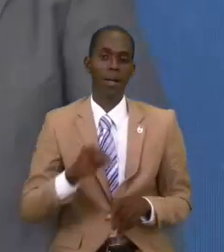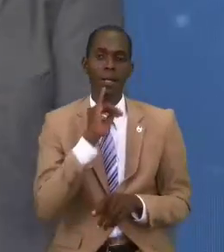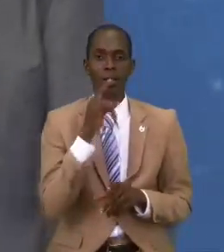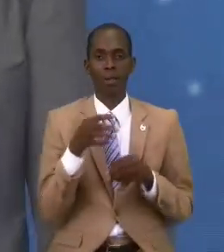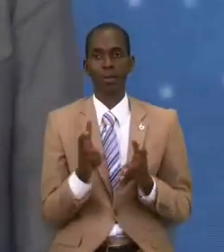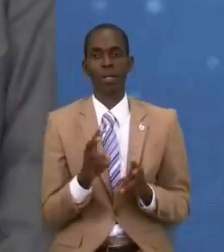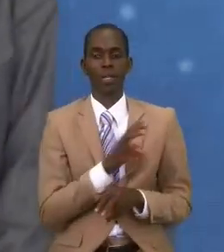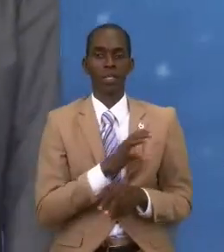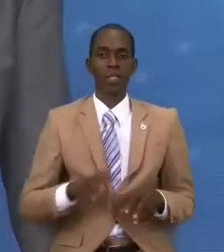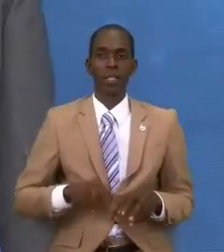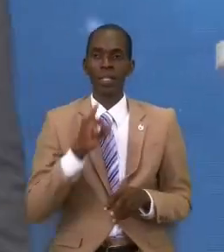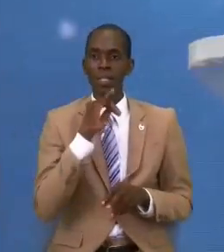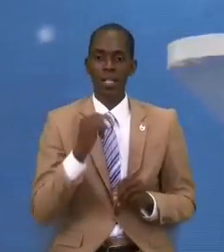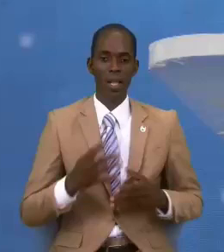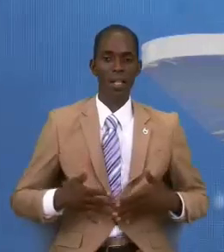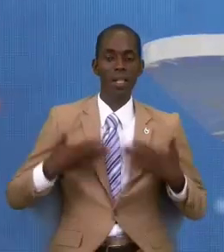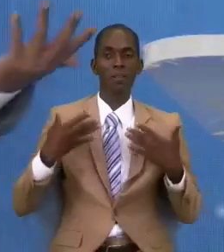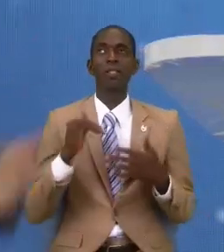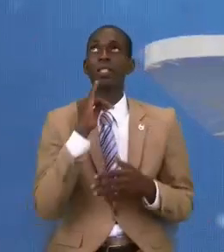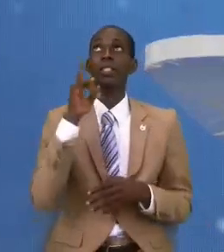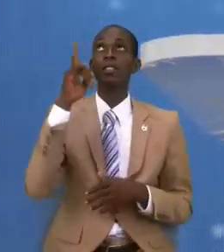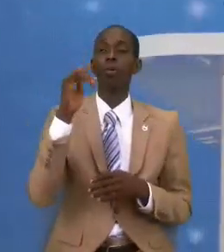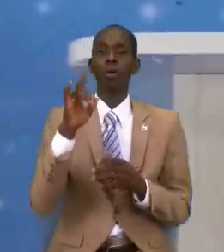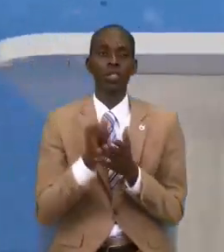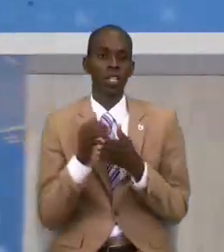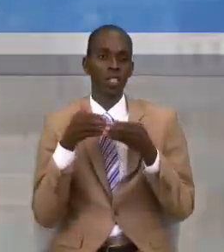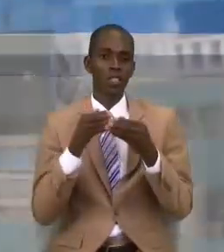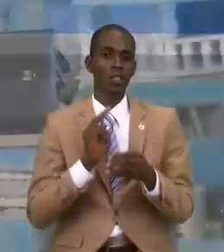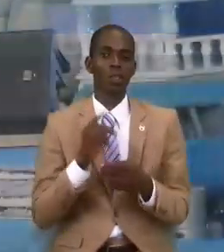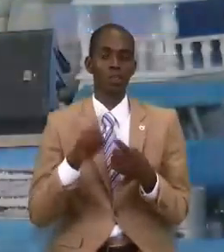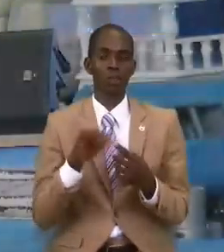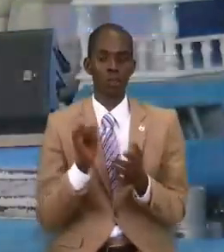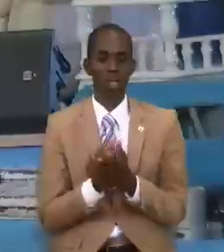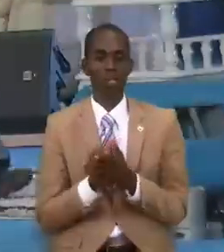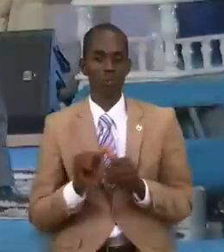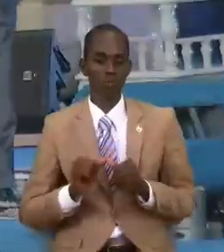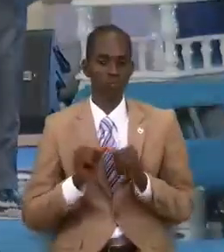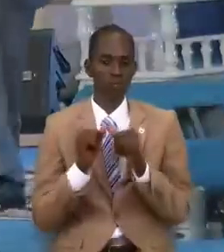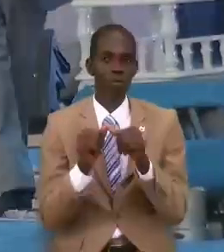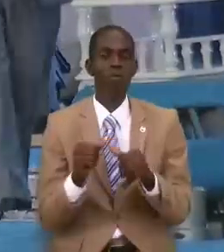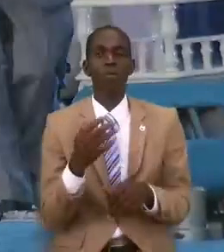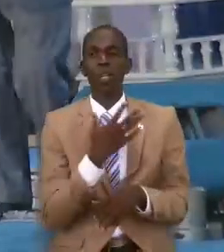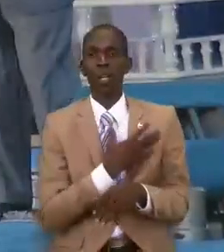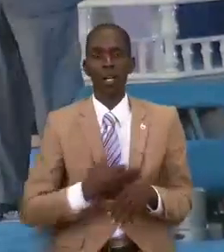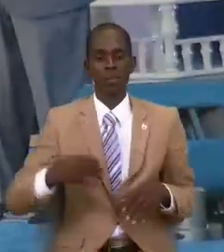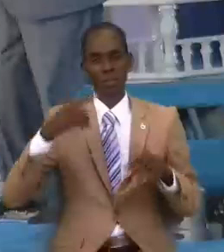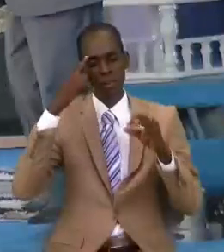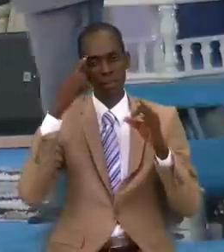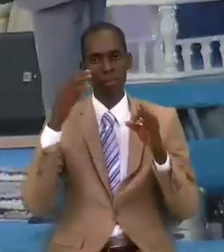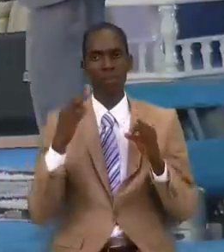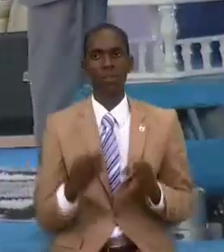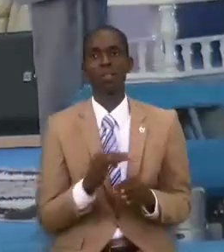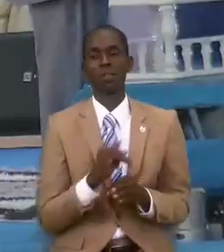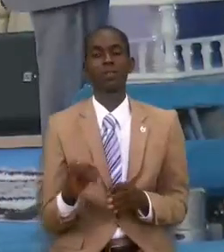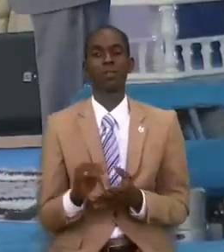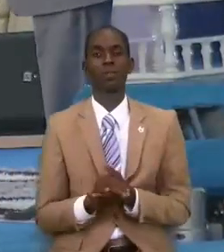that steadfastness as well as resoluteness. He is the cornerstone of our sufficiency